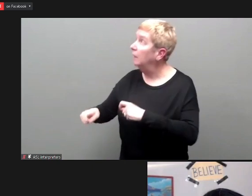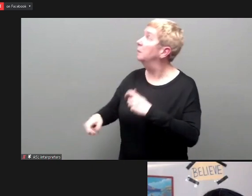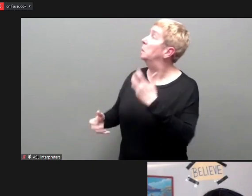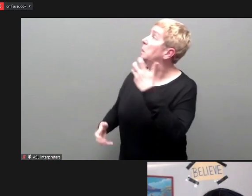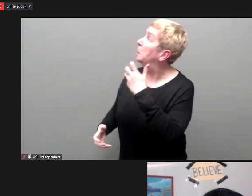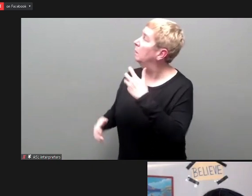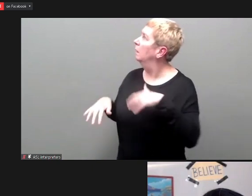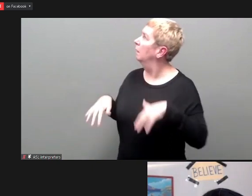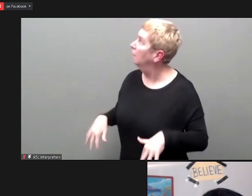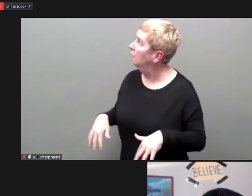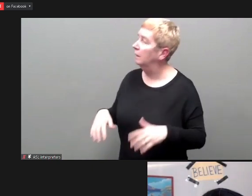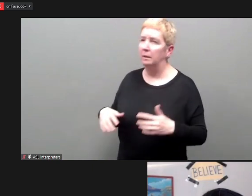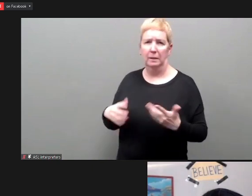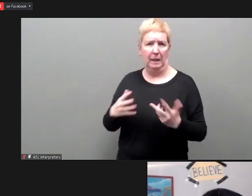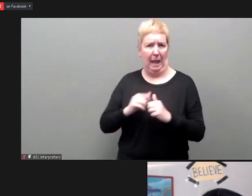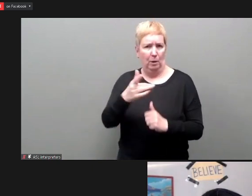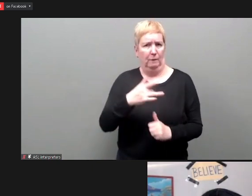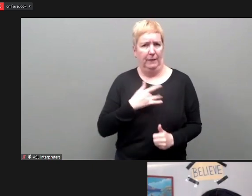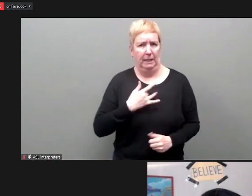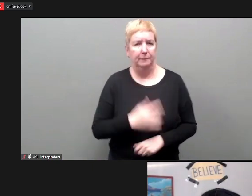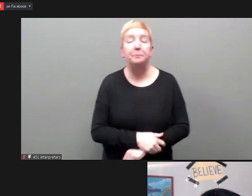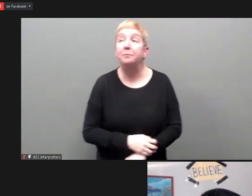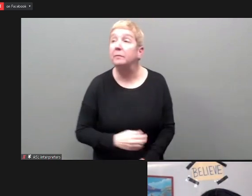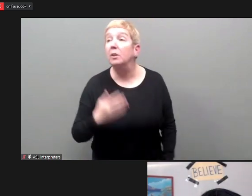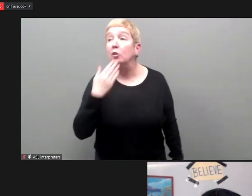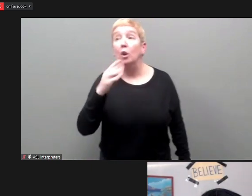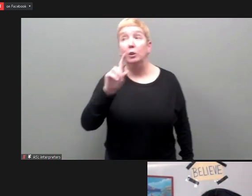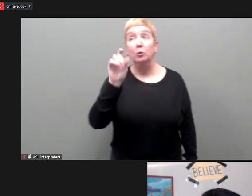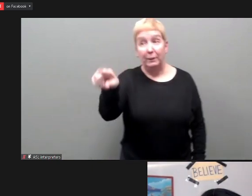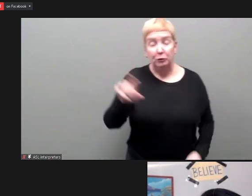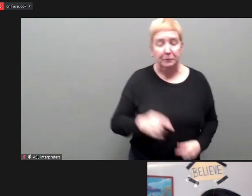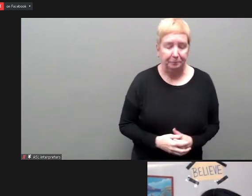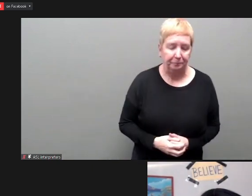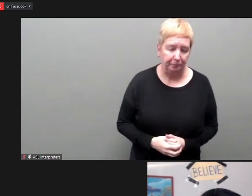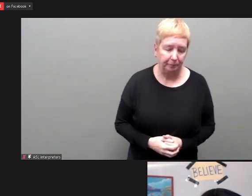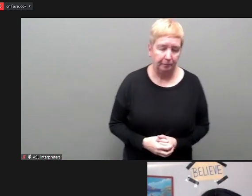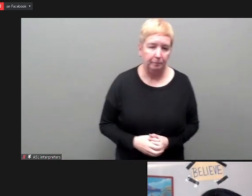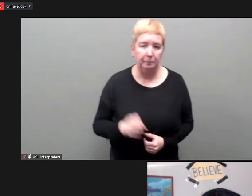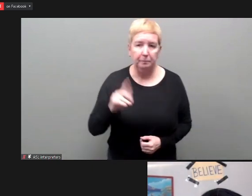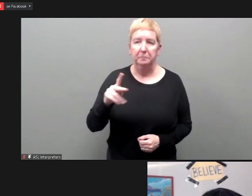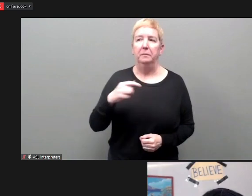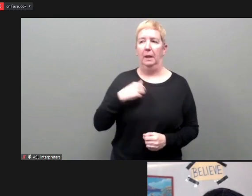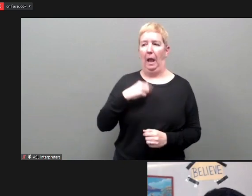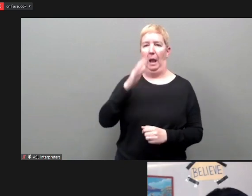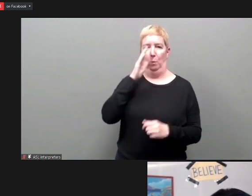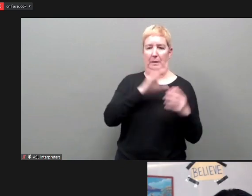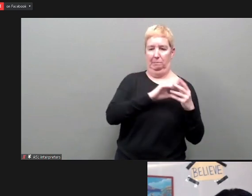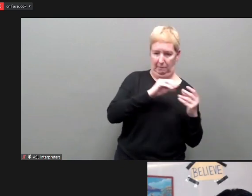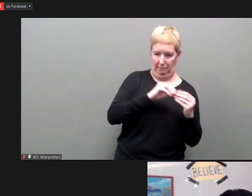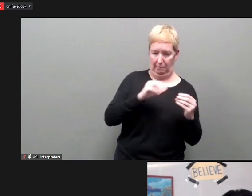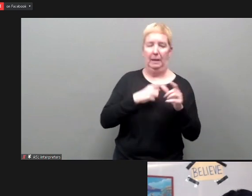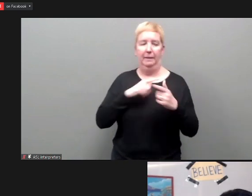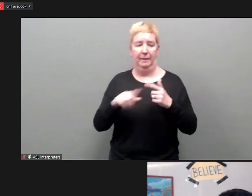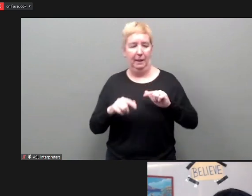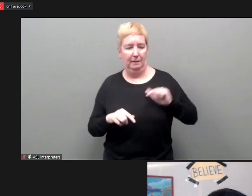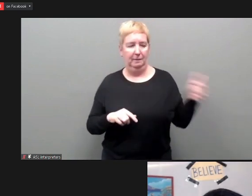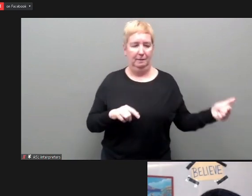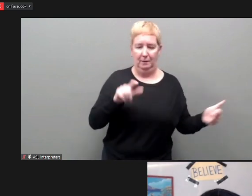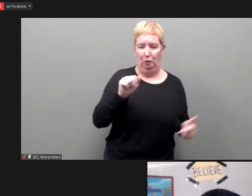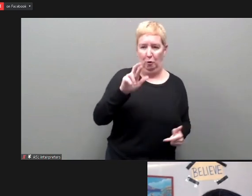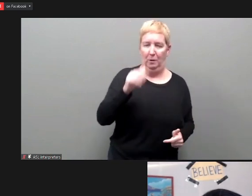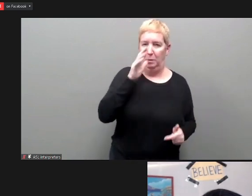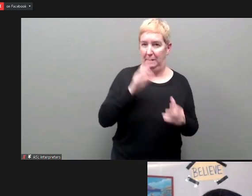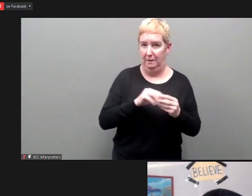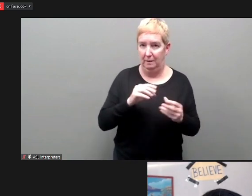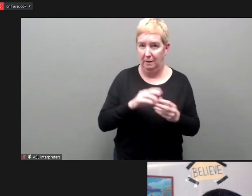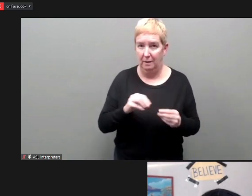And thank you for your time. Yeah, good questions. I'll say some things. Laura will probably say some things.